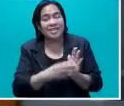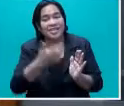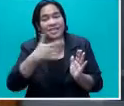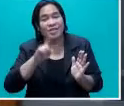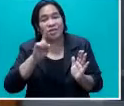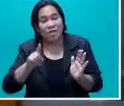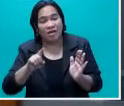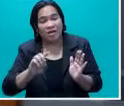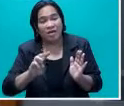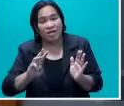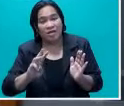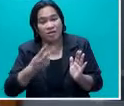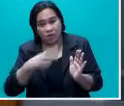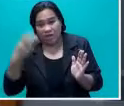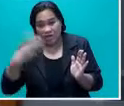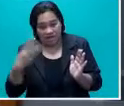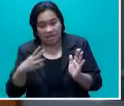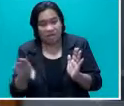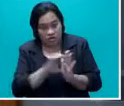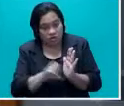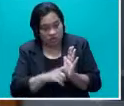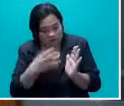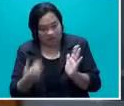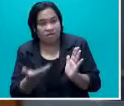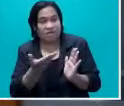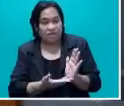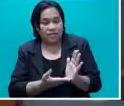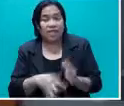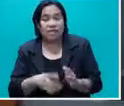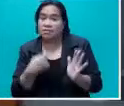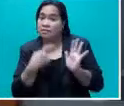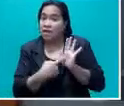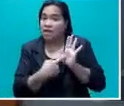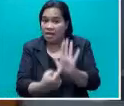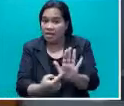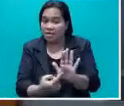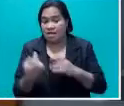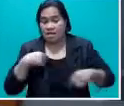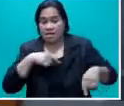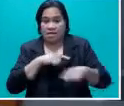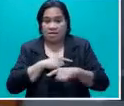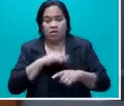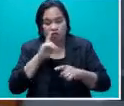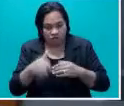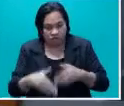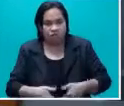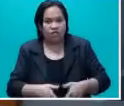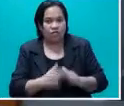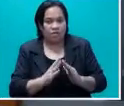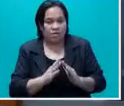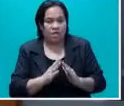71(1) of the 2013 Constitution, mandates us to formulate